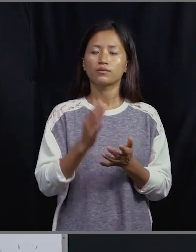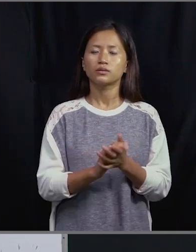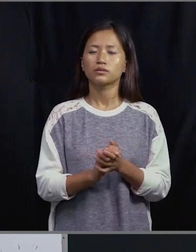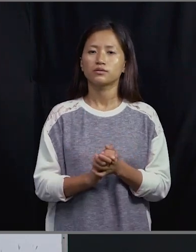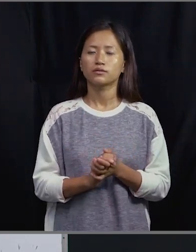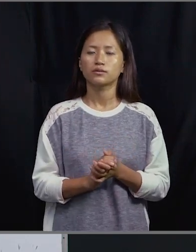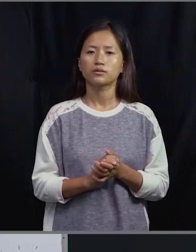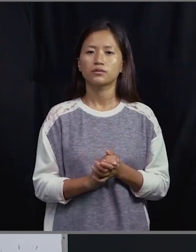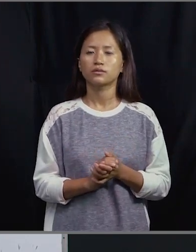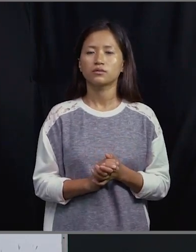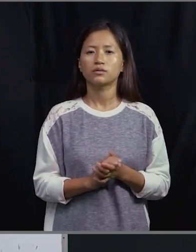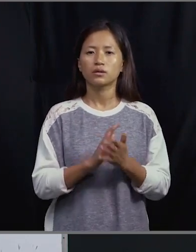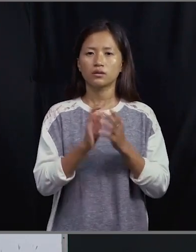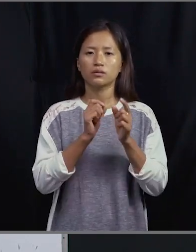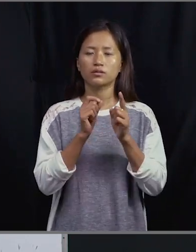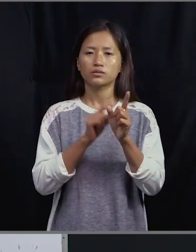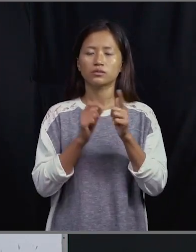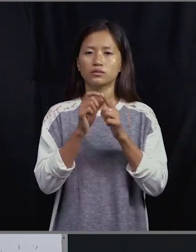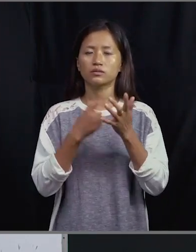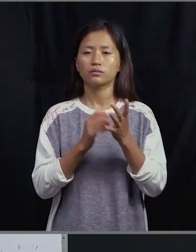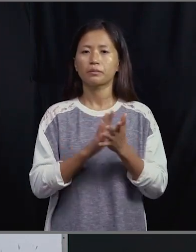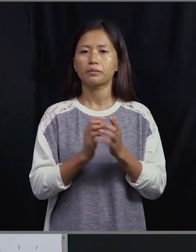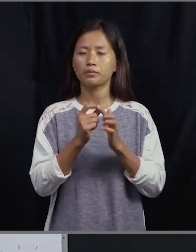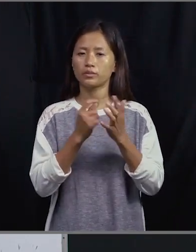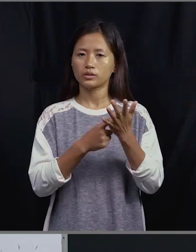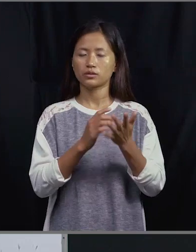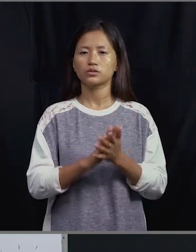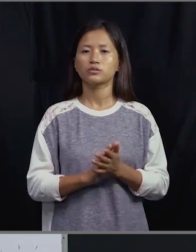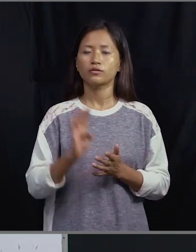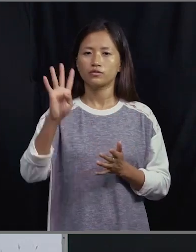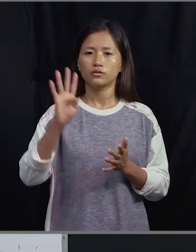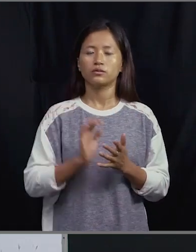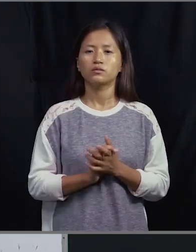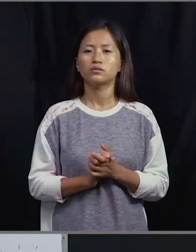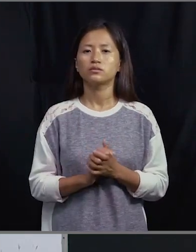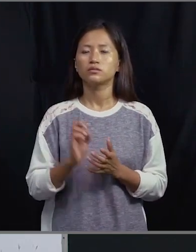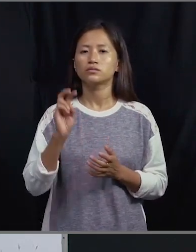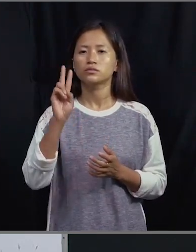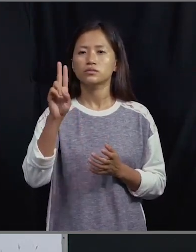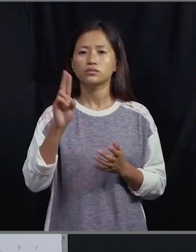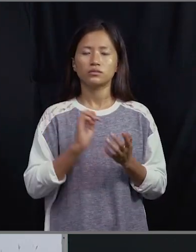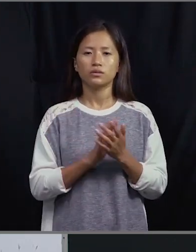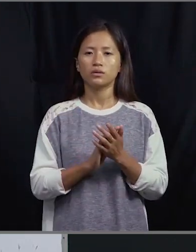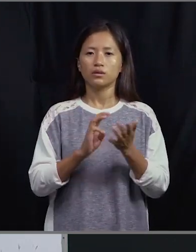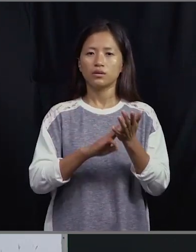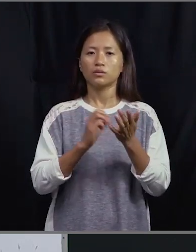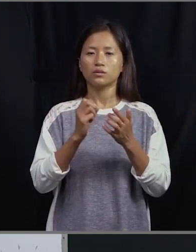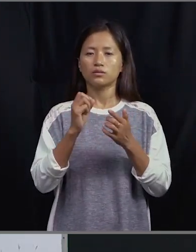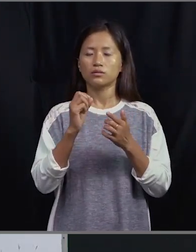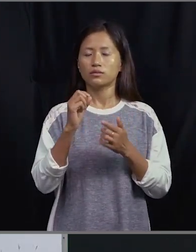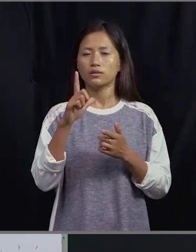atoms of hydrogen also in the product should be 4. So 2 molecules of water will be